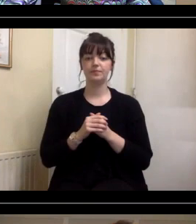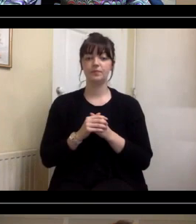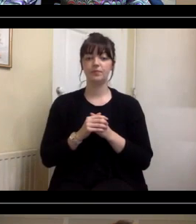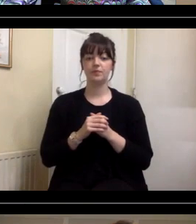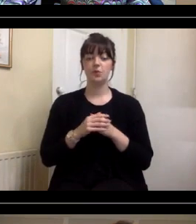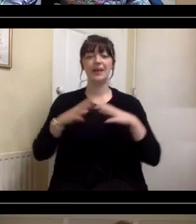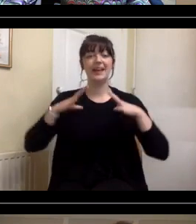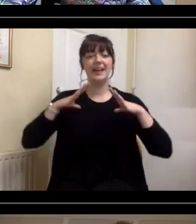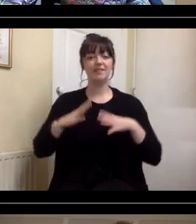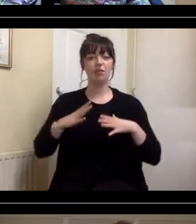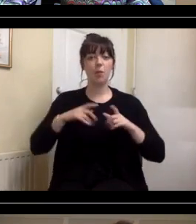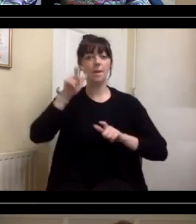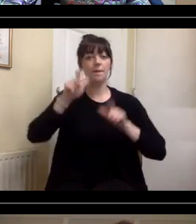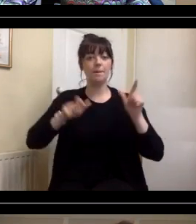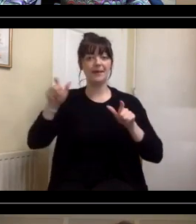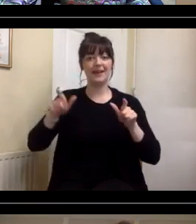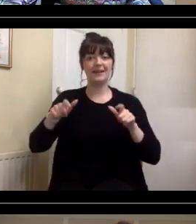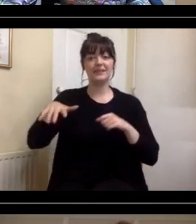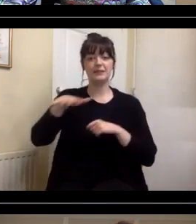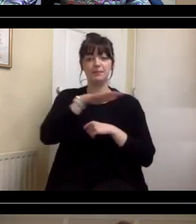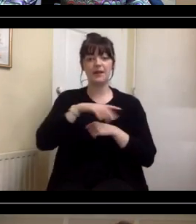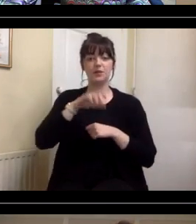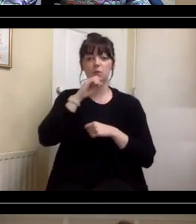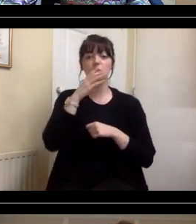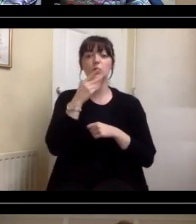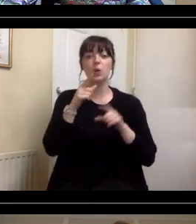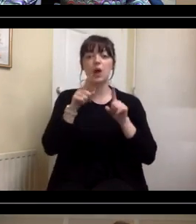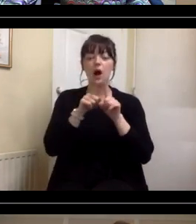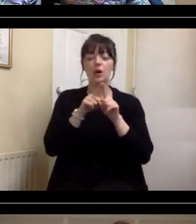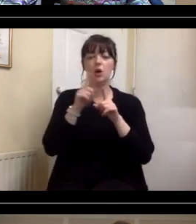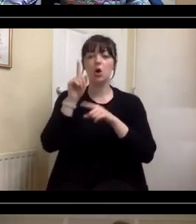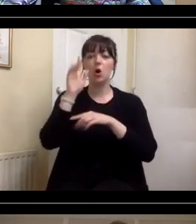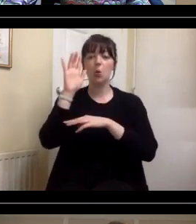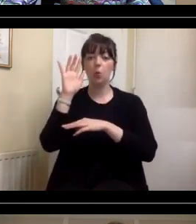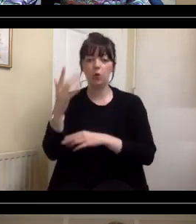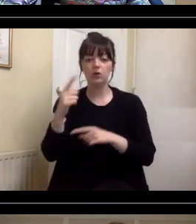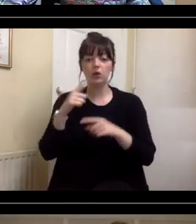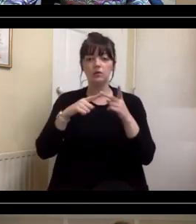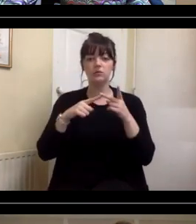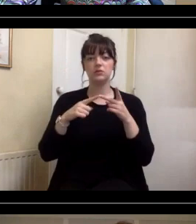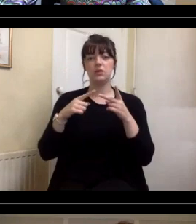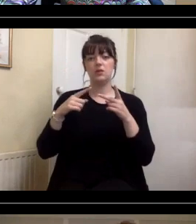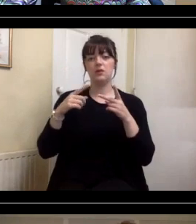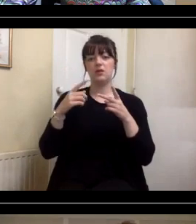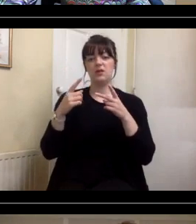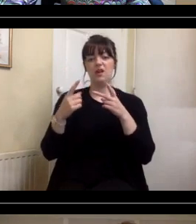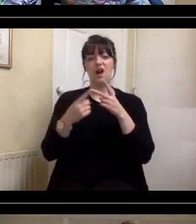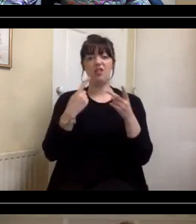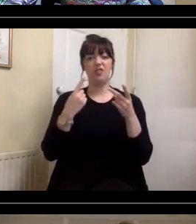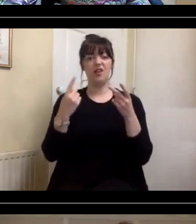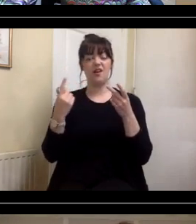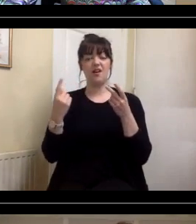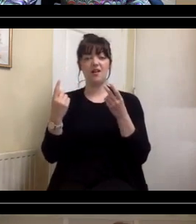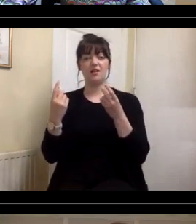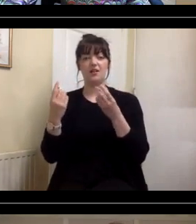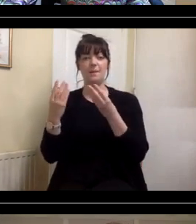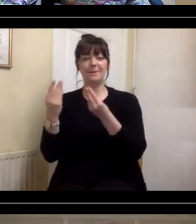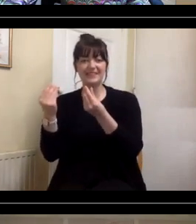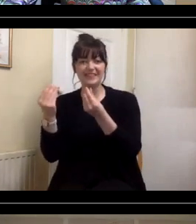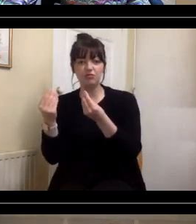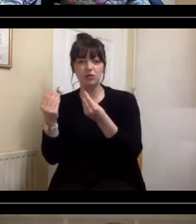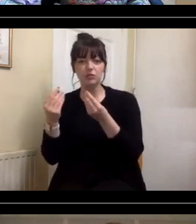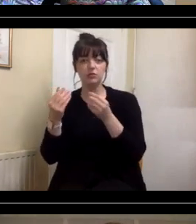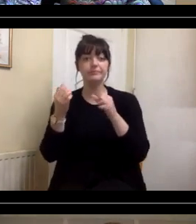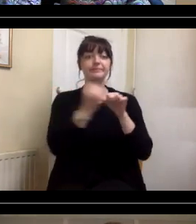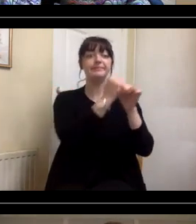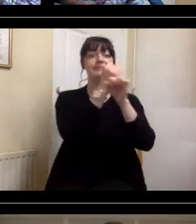It would use a mixture of chalk, grassland, woodland, other suitable habitats, and the